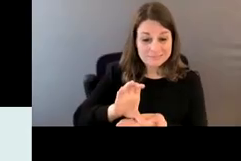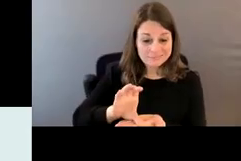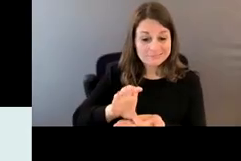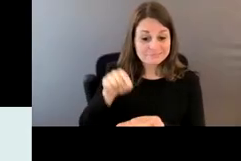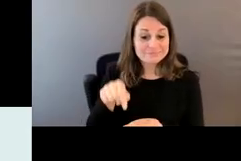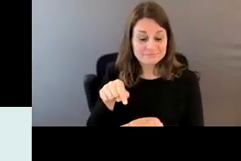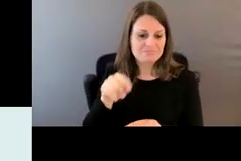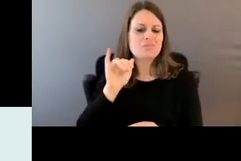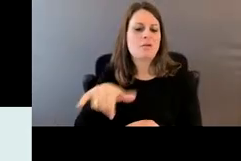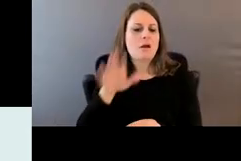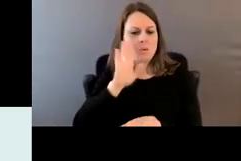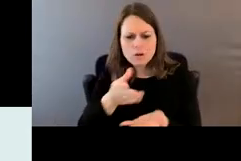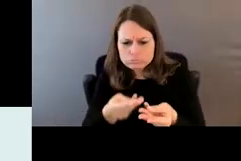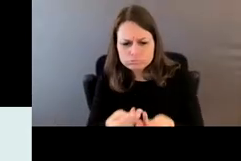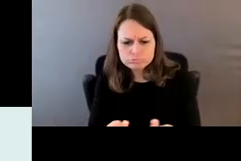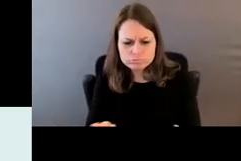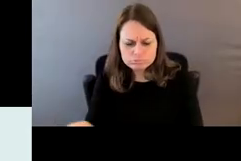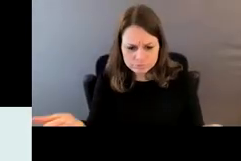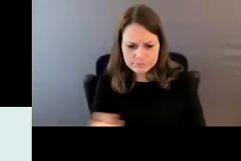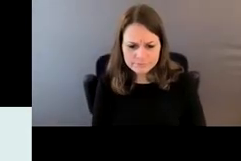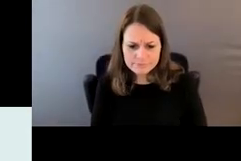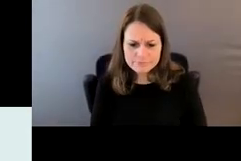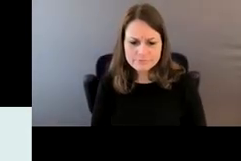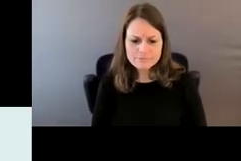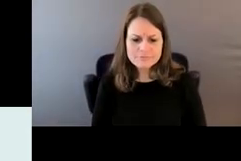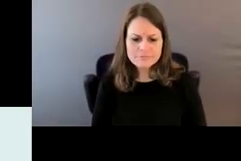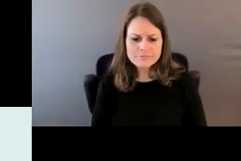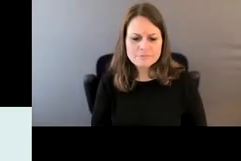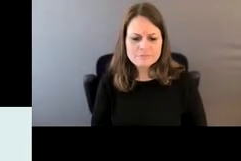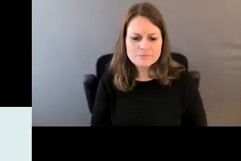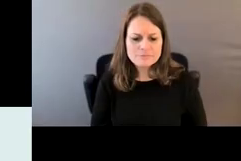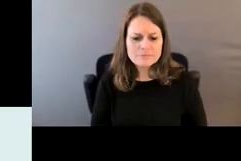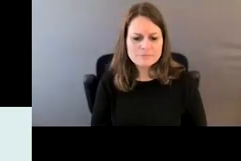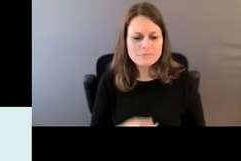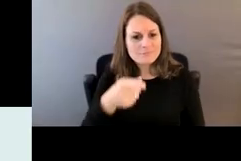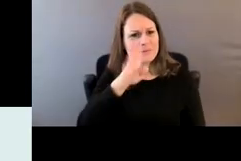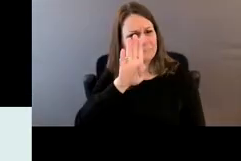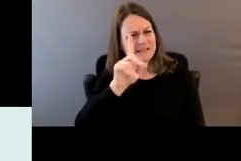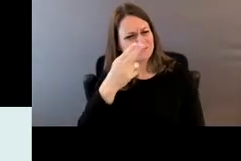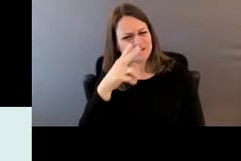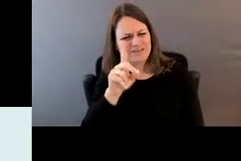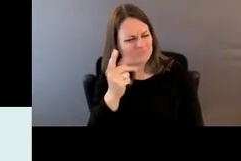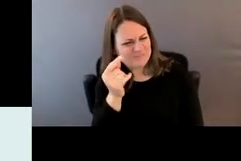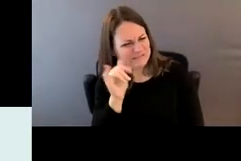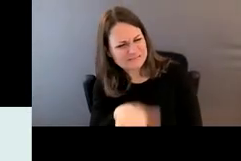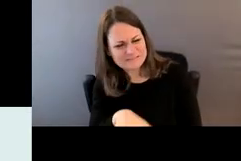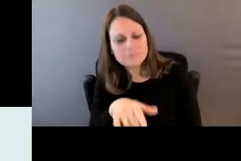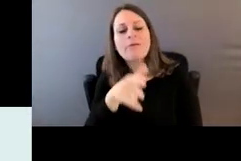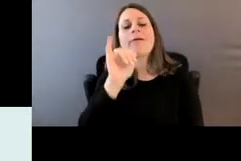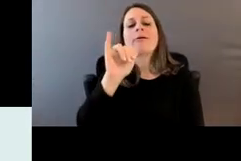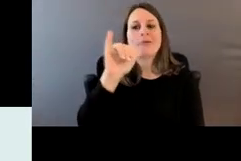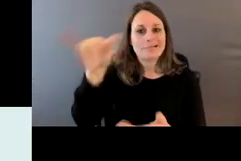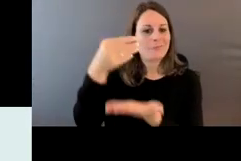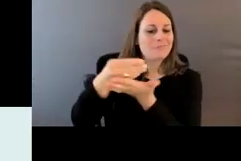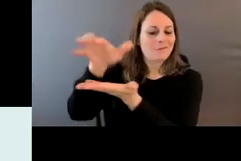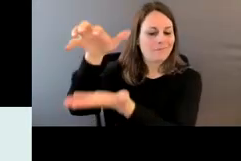now moving forward, say BHDDH. It allows the person and the family to manage their own budgets,